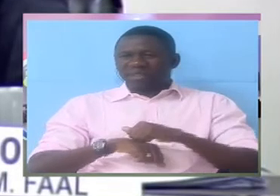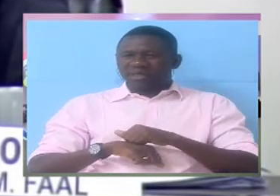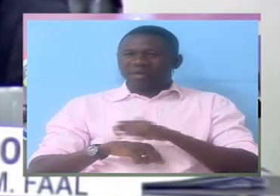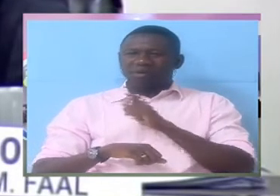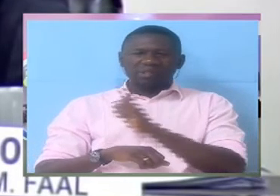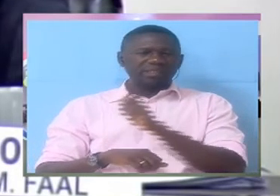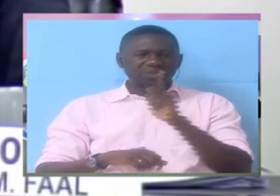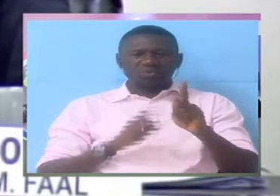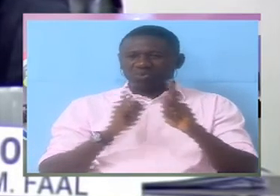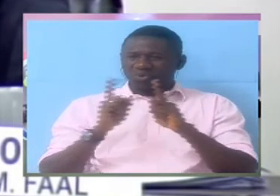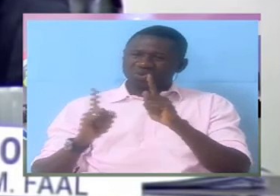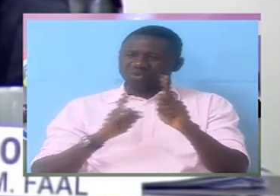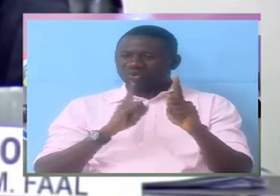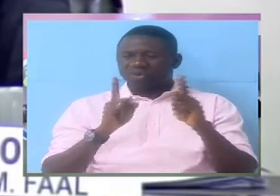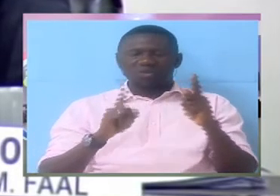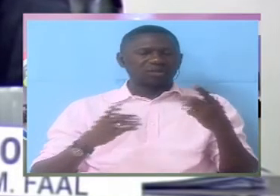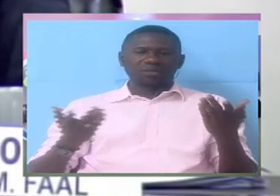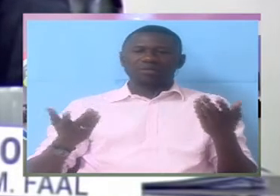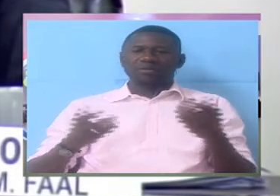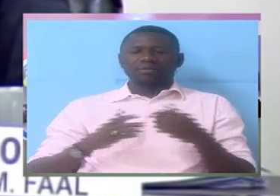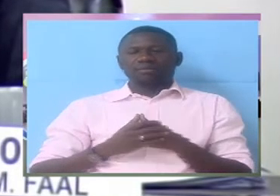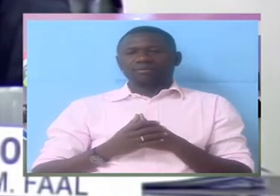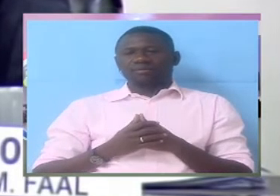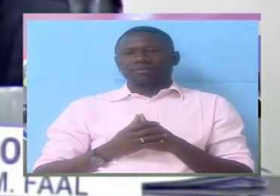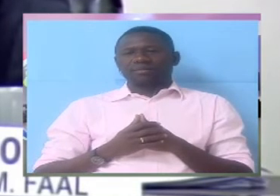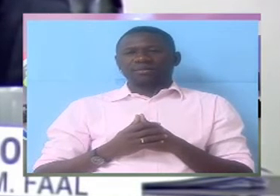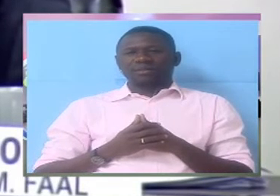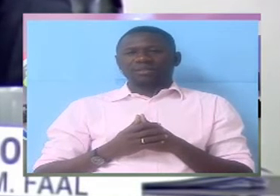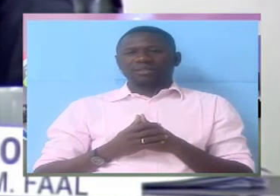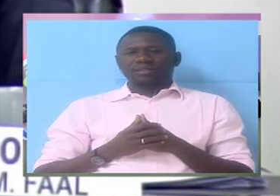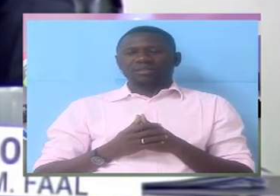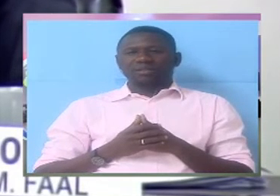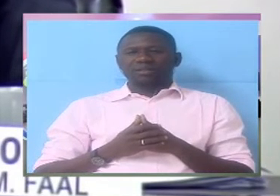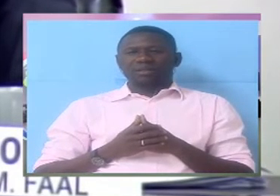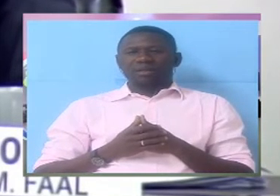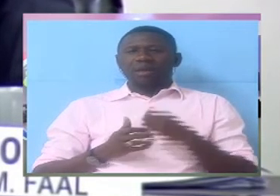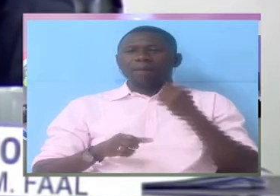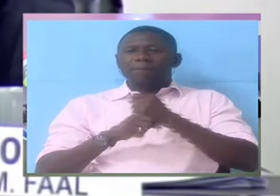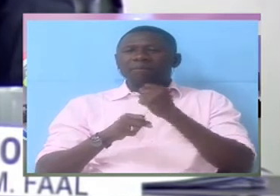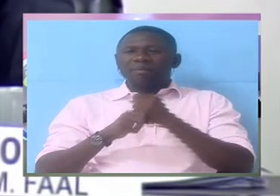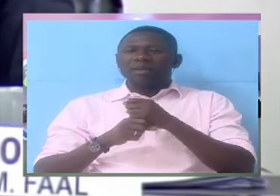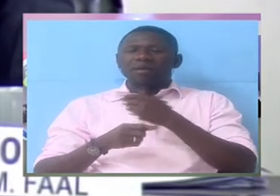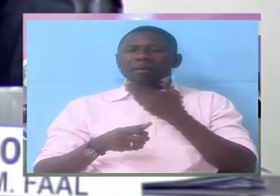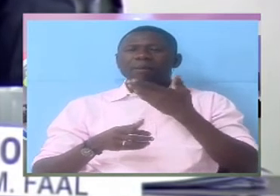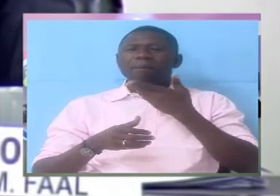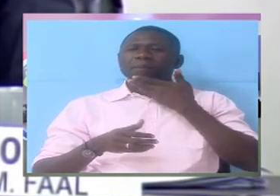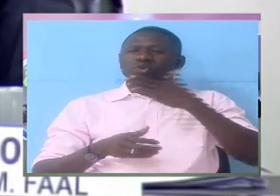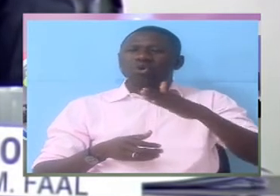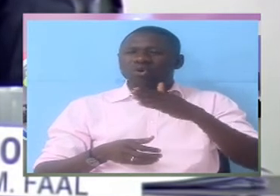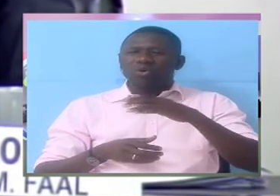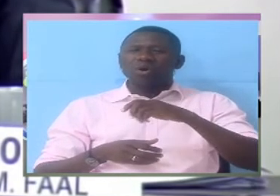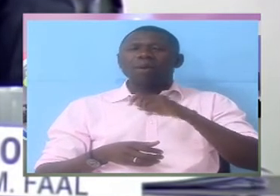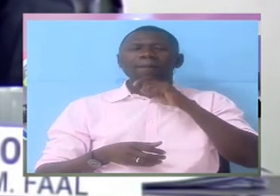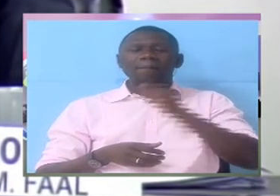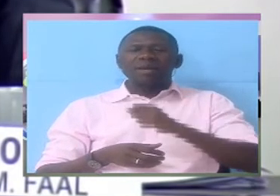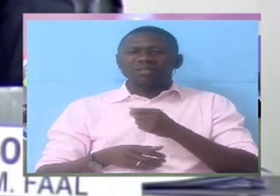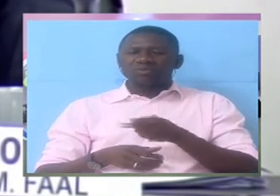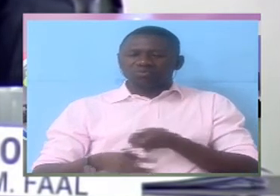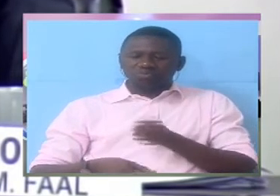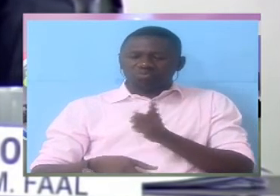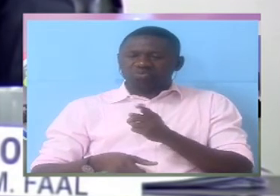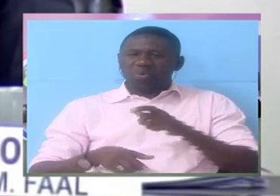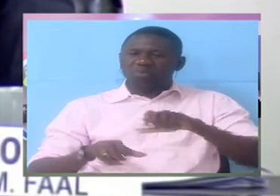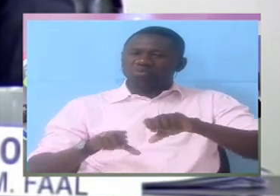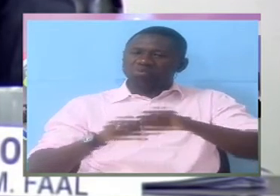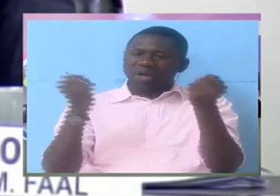Kombenyo mantora la ni mantora jaw bal. Castrate a lot of young and able Gambian men. Kadi funding ke